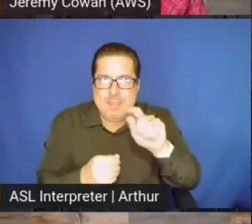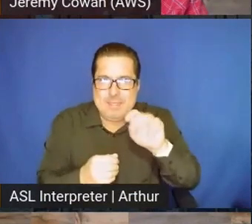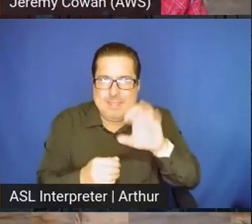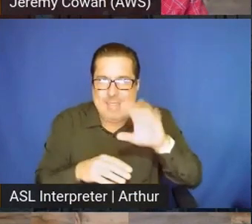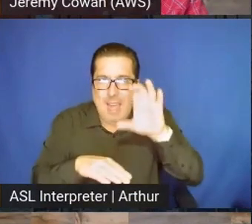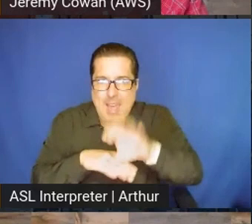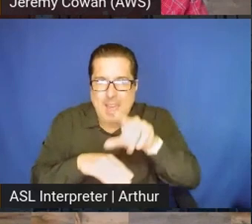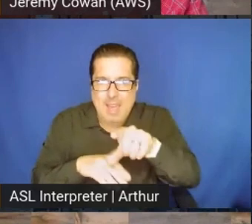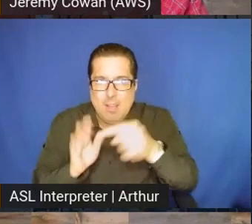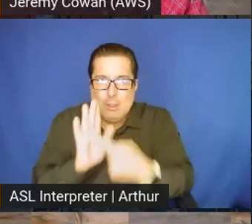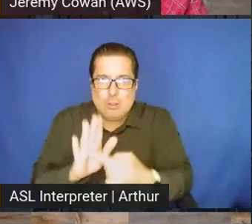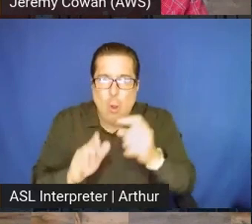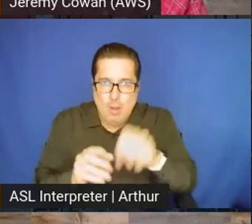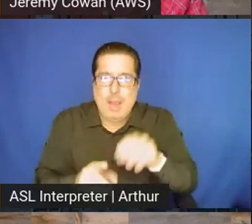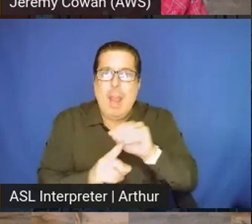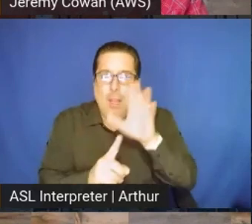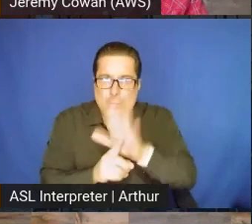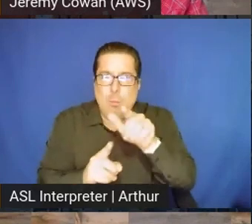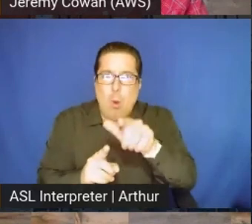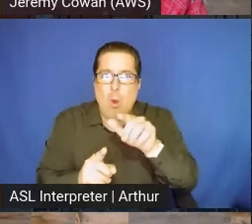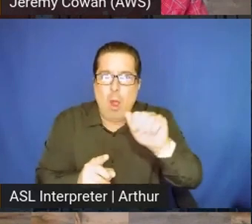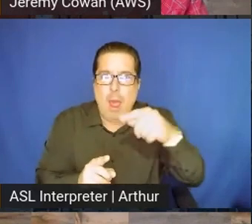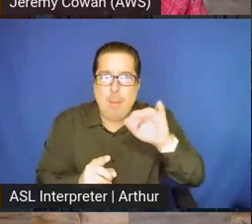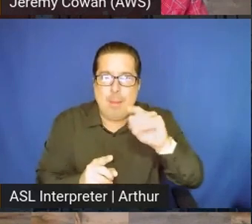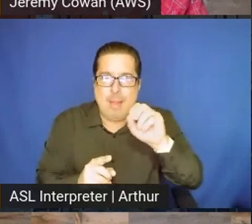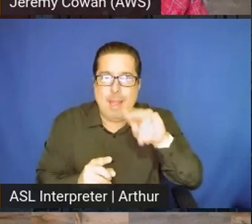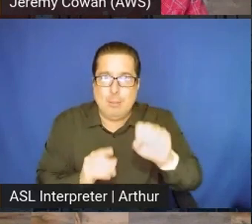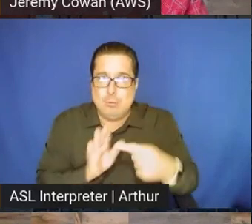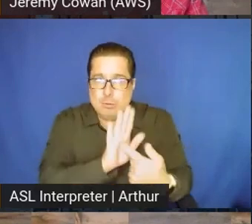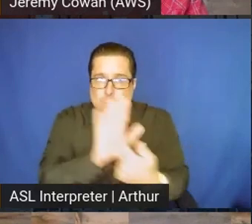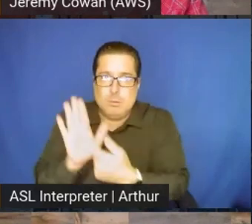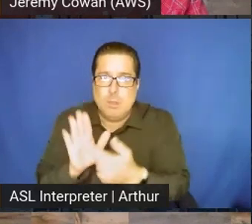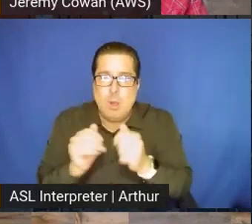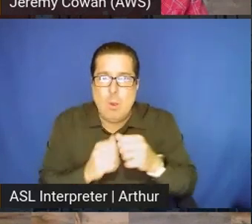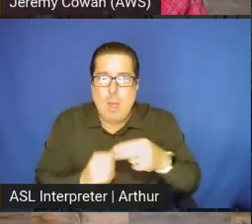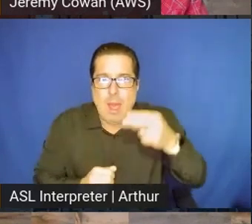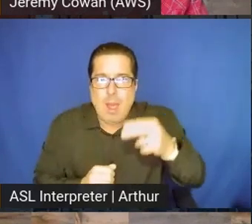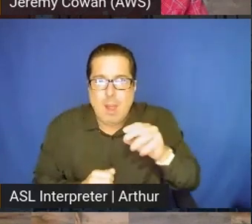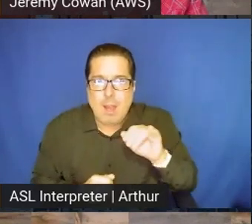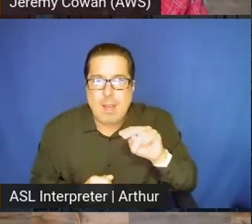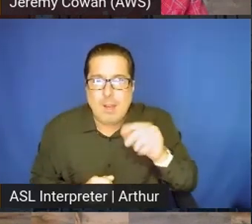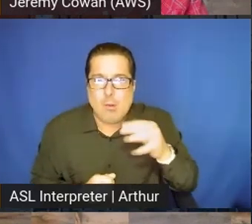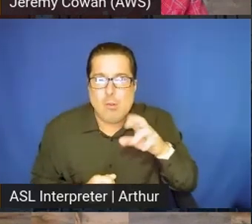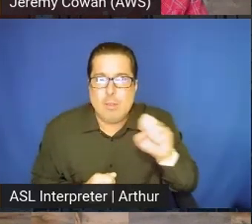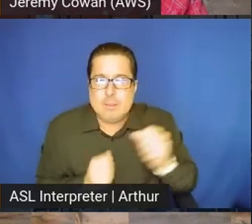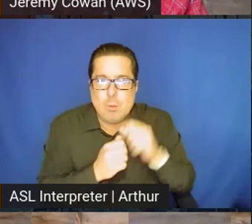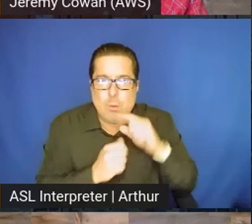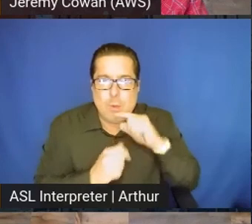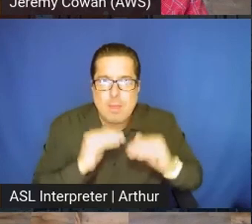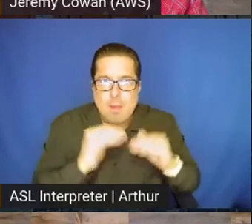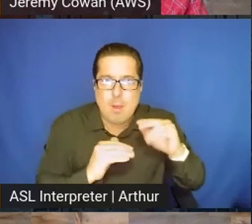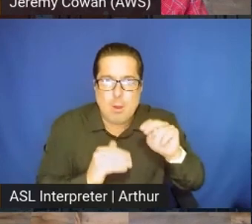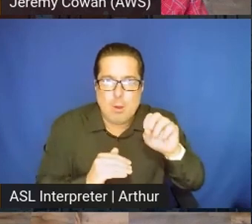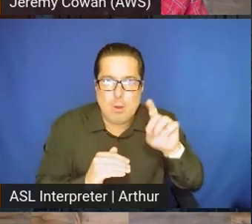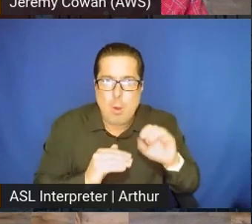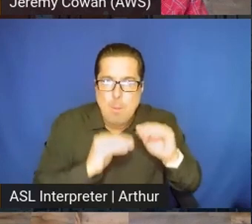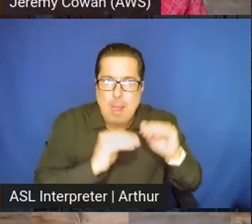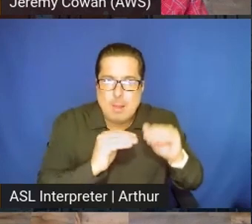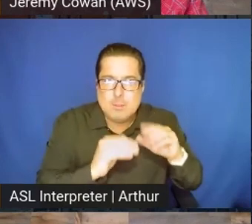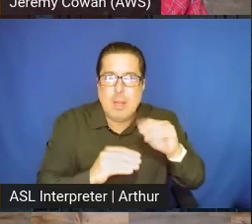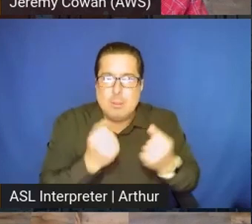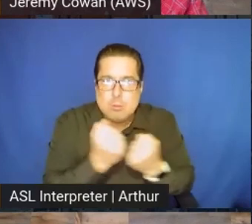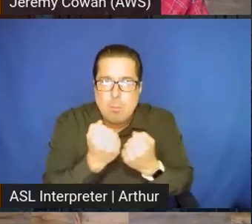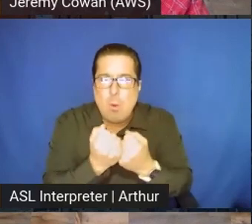can expose your applications using either ingress or the service type load balancer, and the load balancer support the